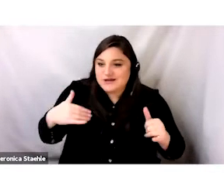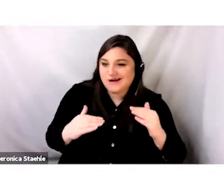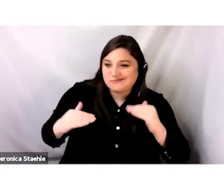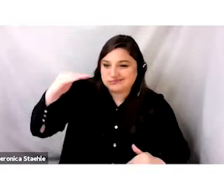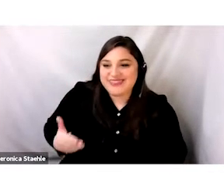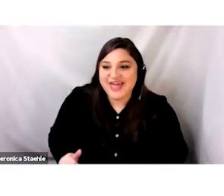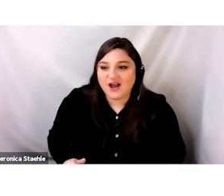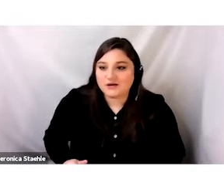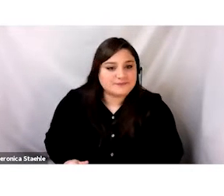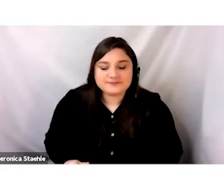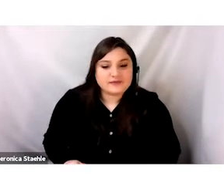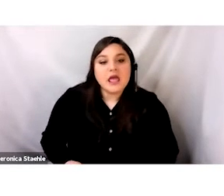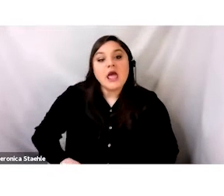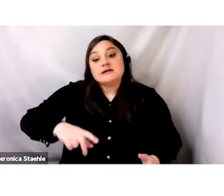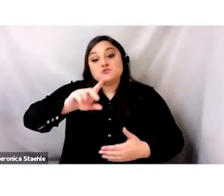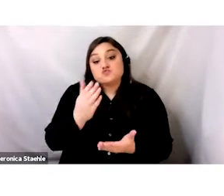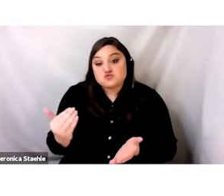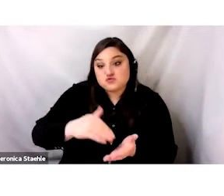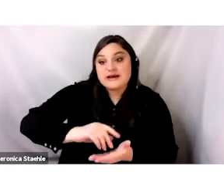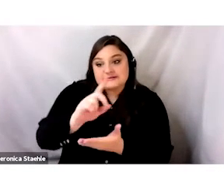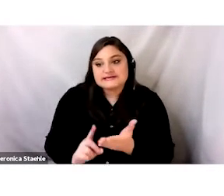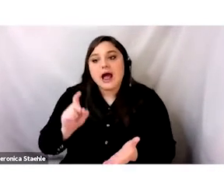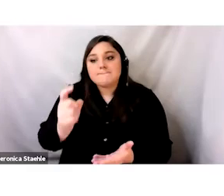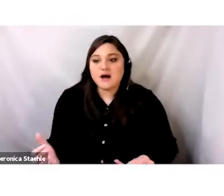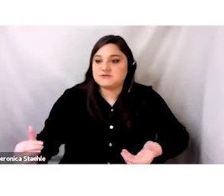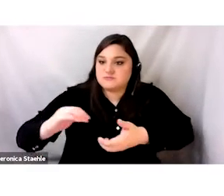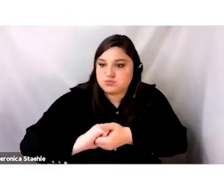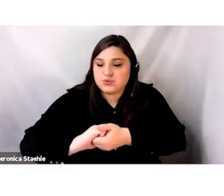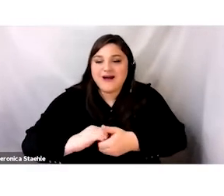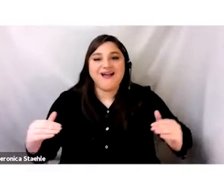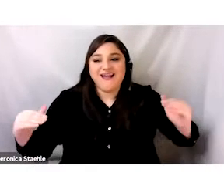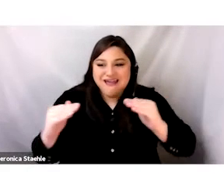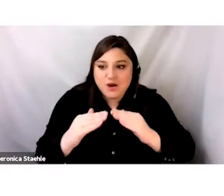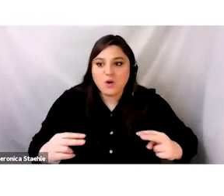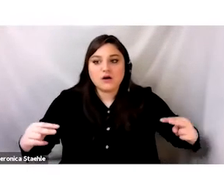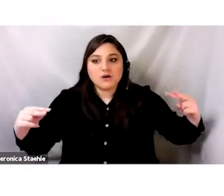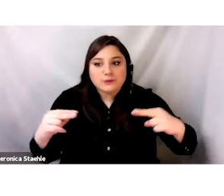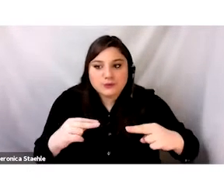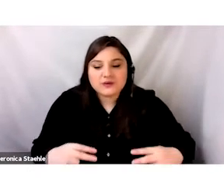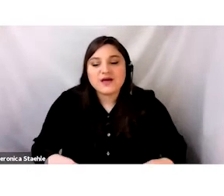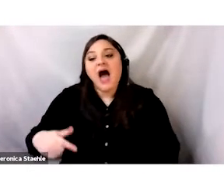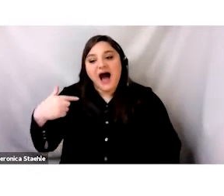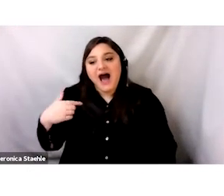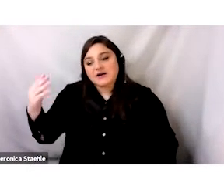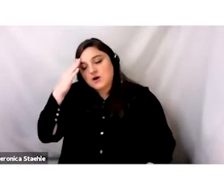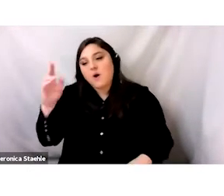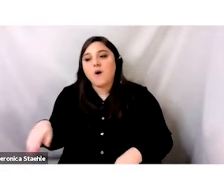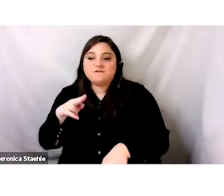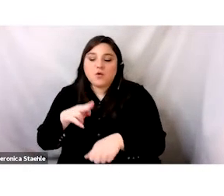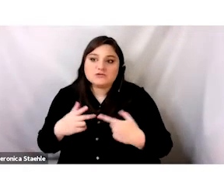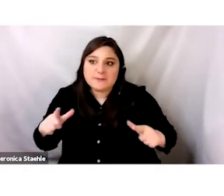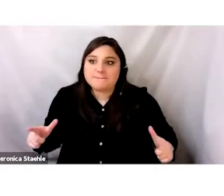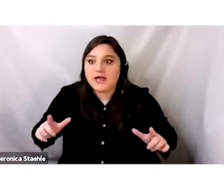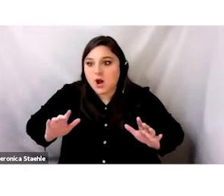in hand and not only empathetic. And so I know there's a huge empathy movement that has been happening for the